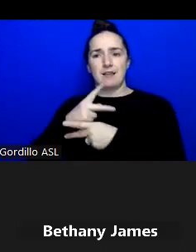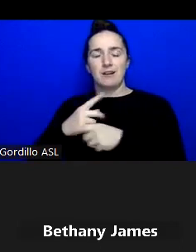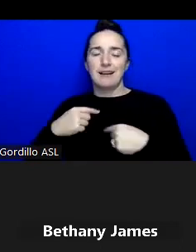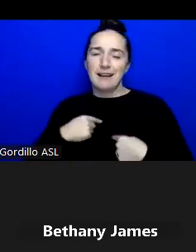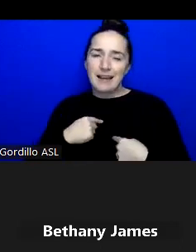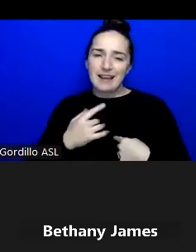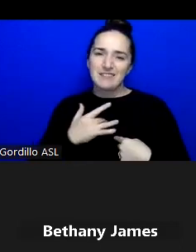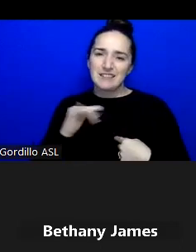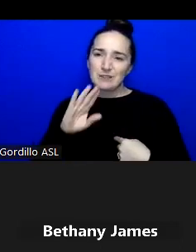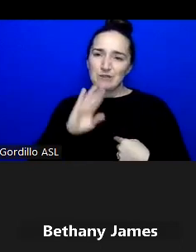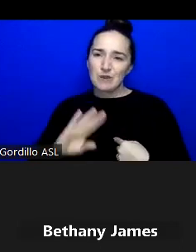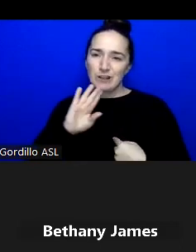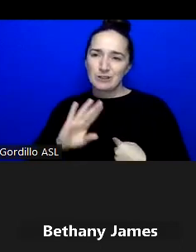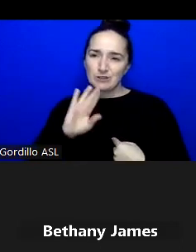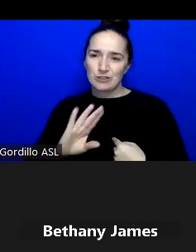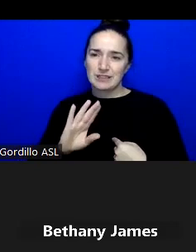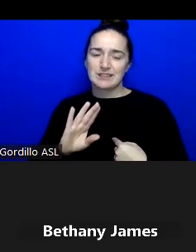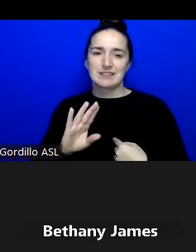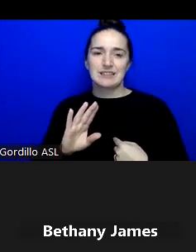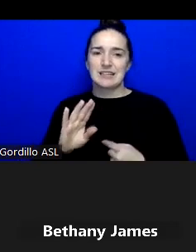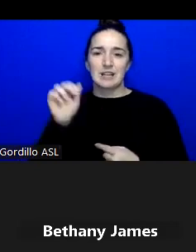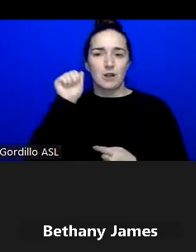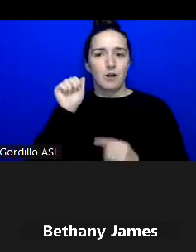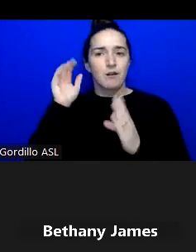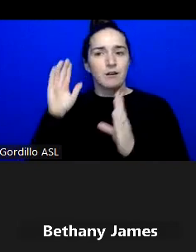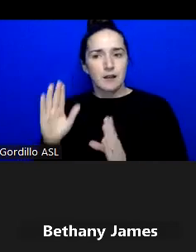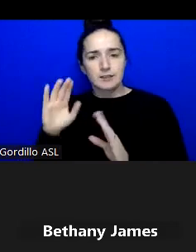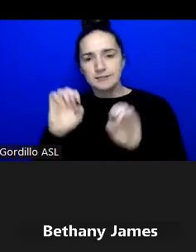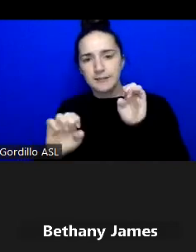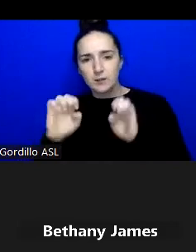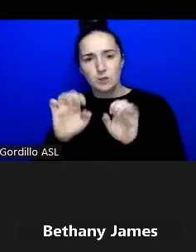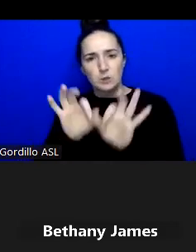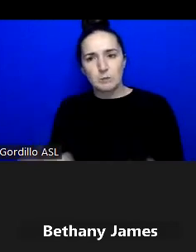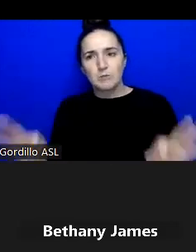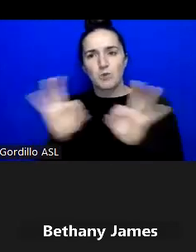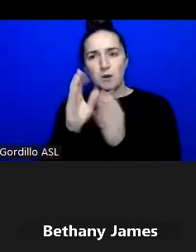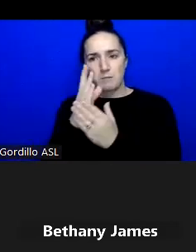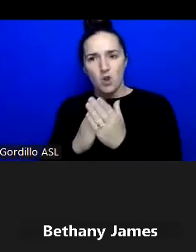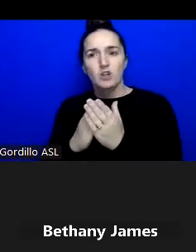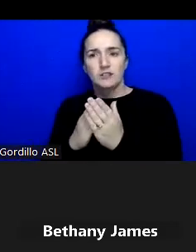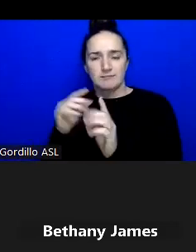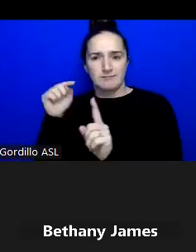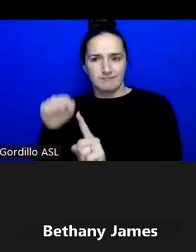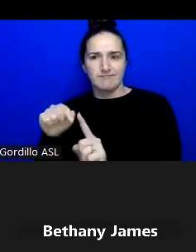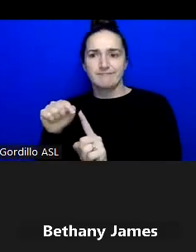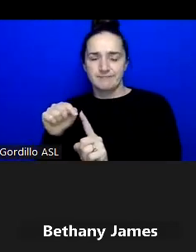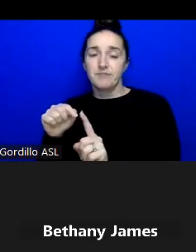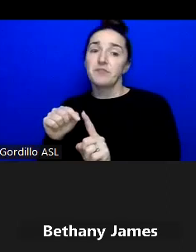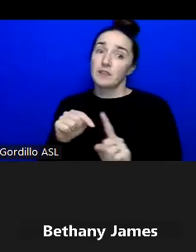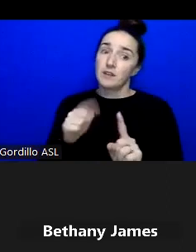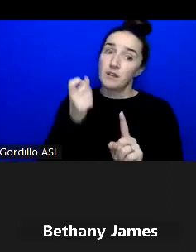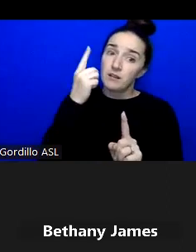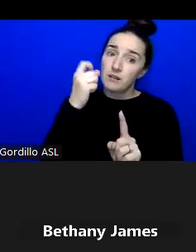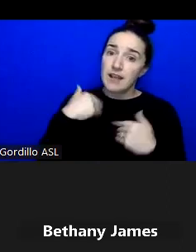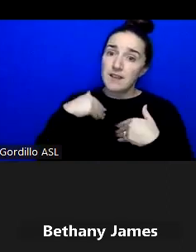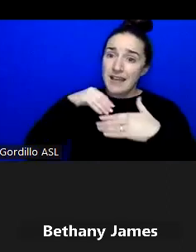you are taking out a really important part of the equation. Certainly having access to healthcare is important, and trying to be able to do that in a